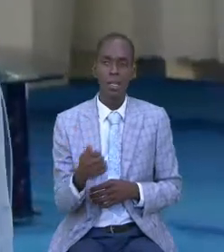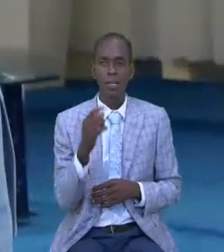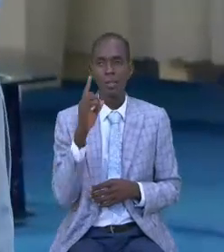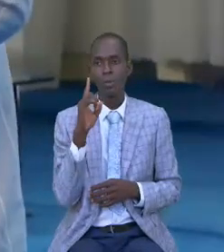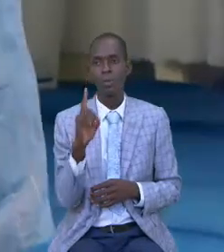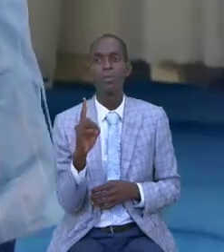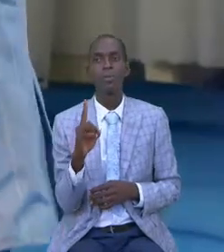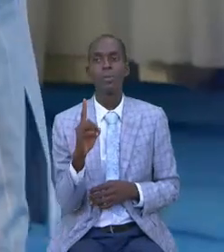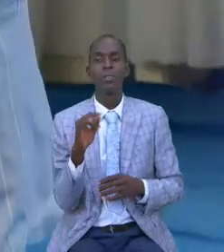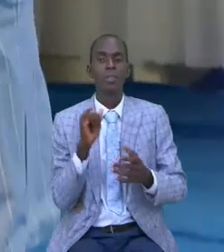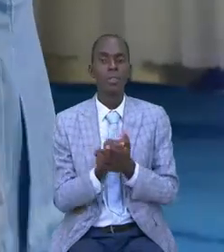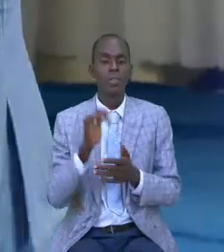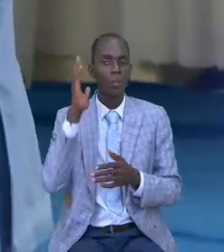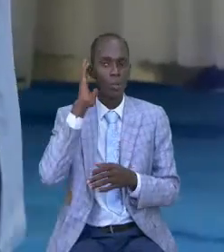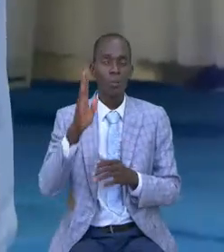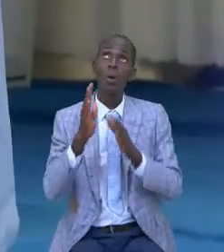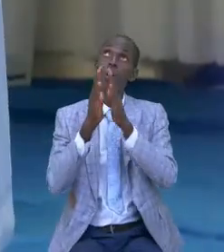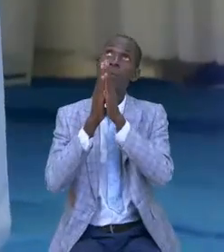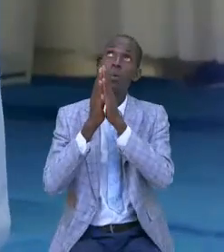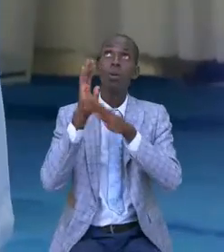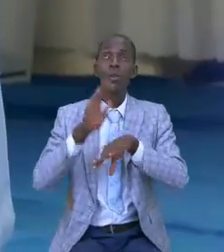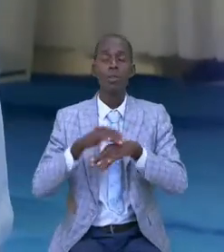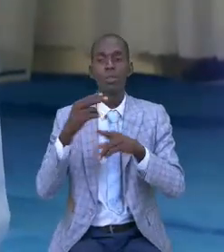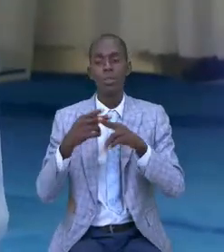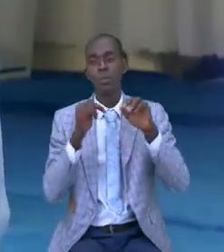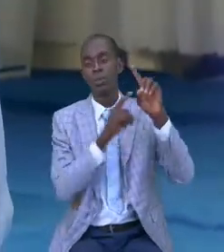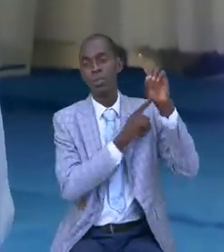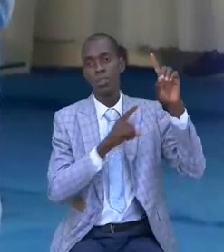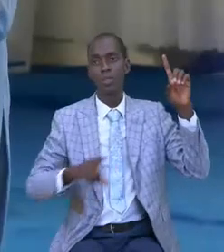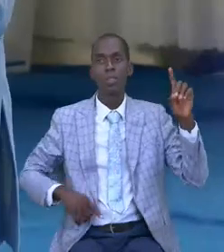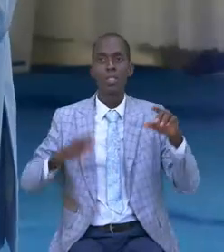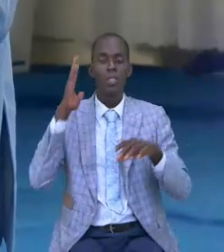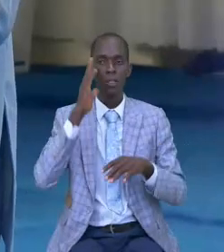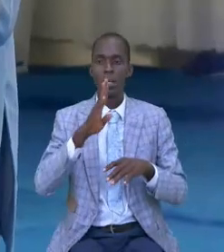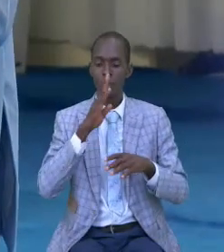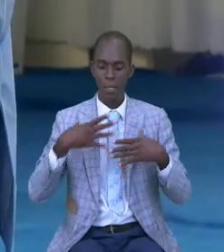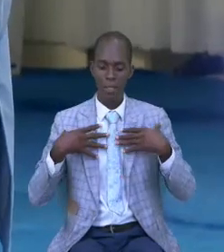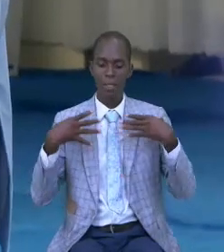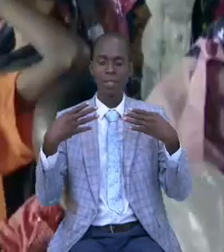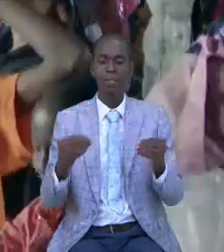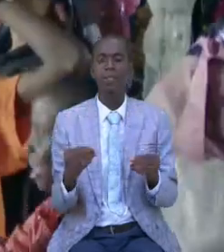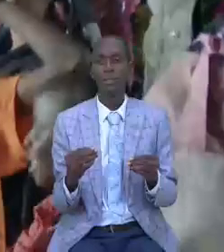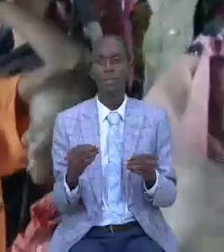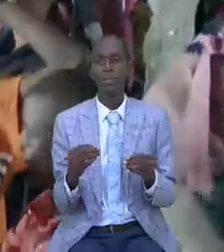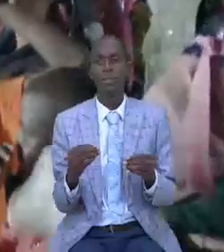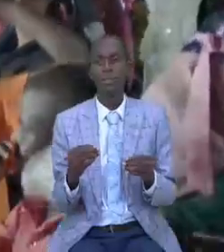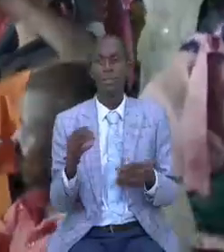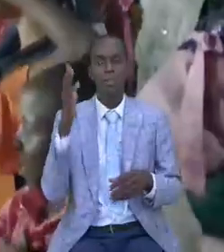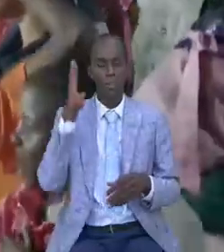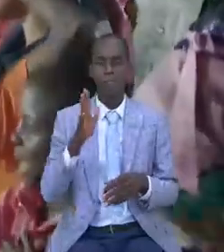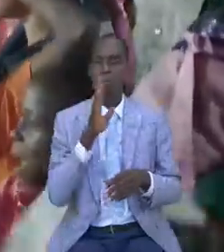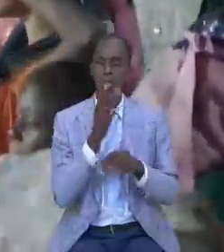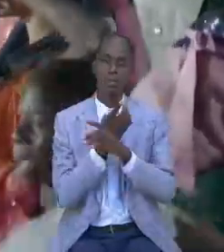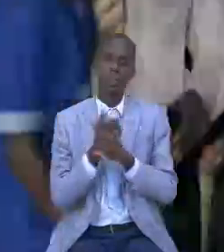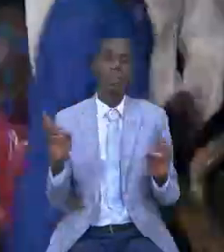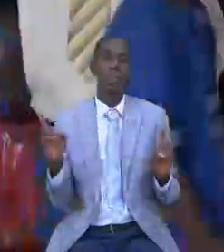whosoever shall call on the name of the Lord shall be healed, amen. Shall be